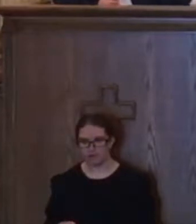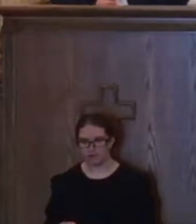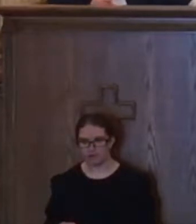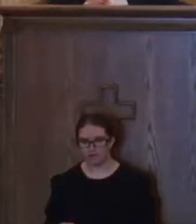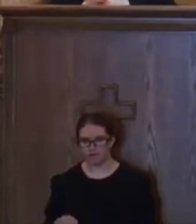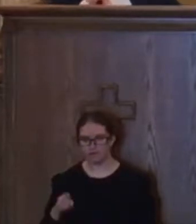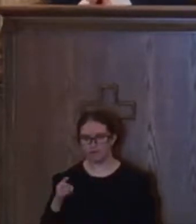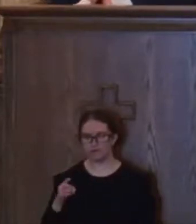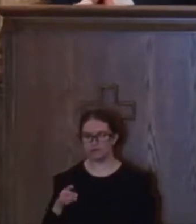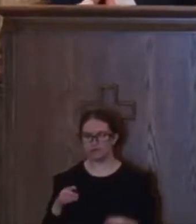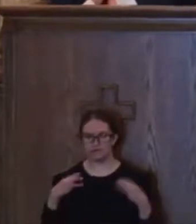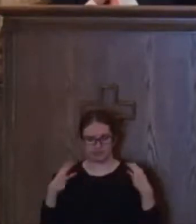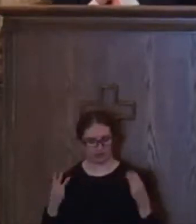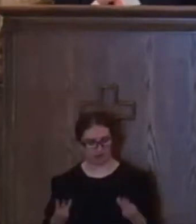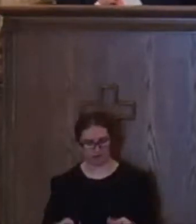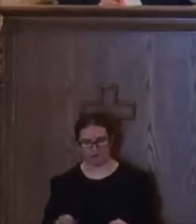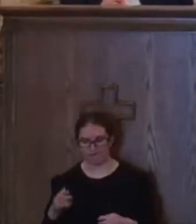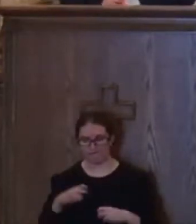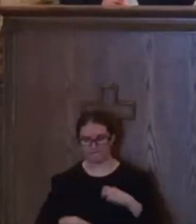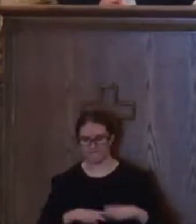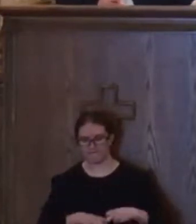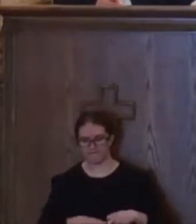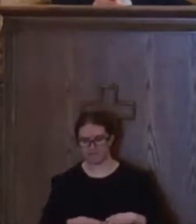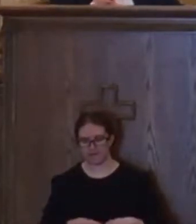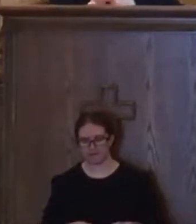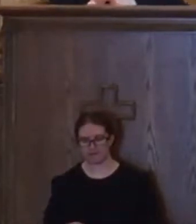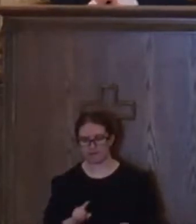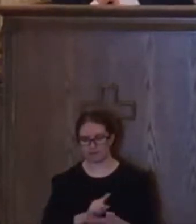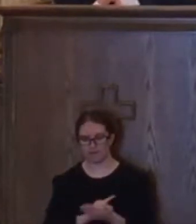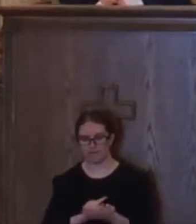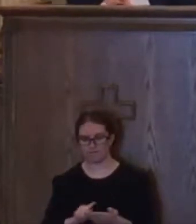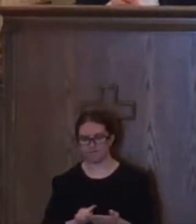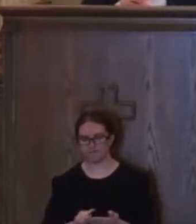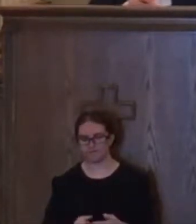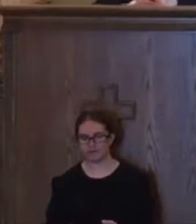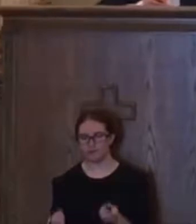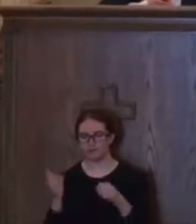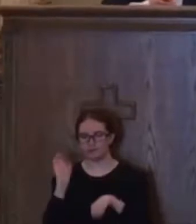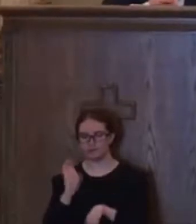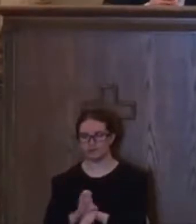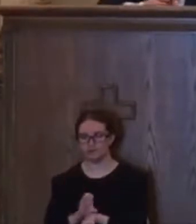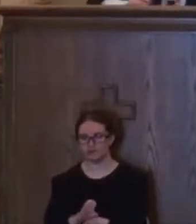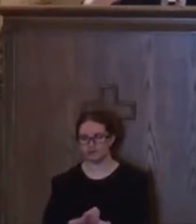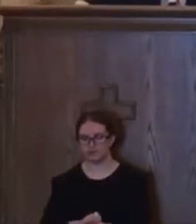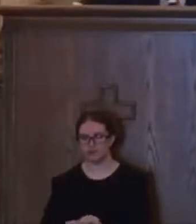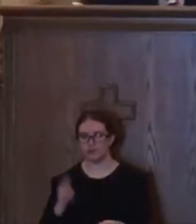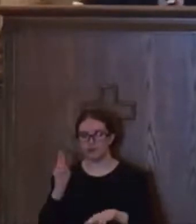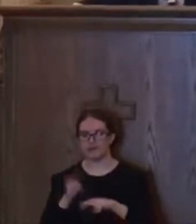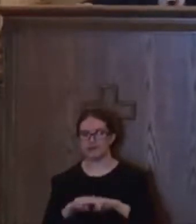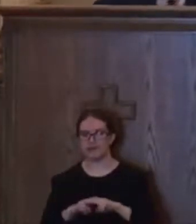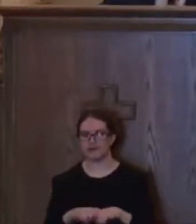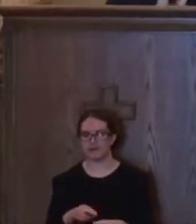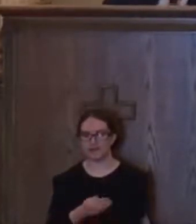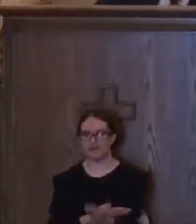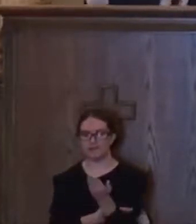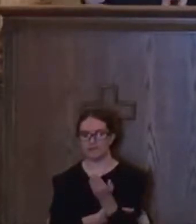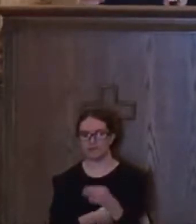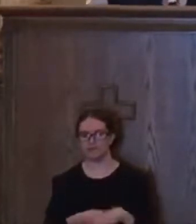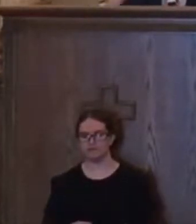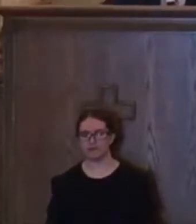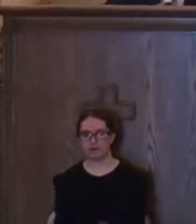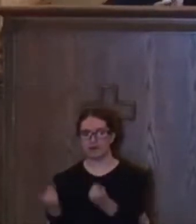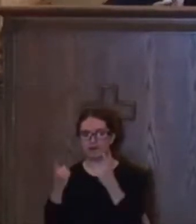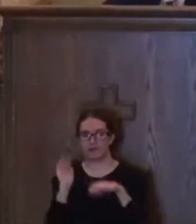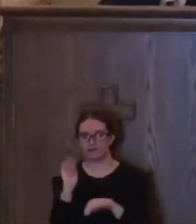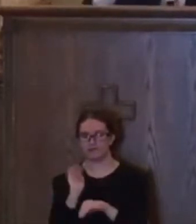the week. He's trying to fight you hard in the week. So when you get to church, when you sit here this morning, when you